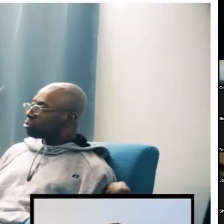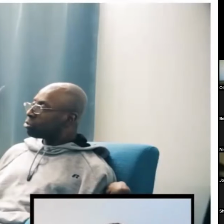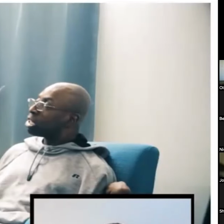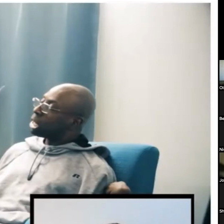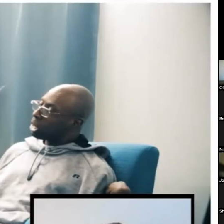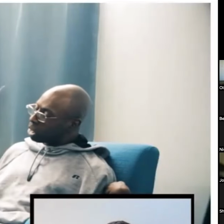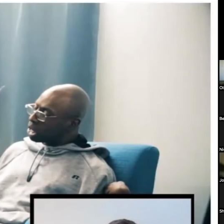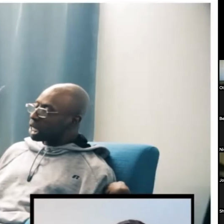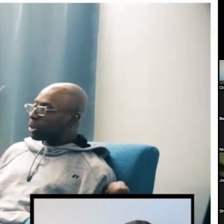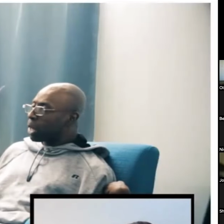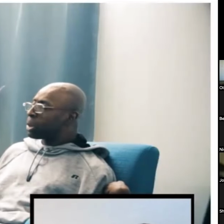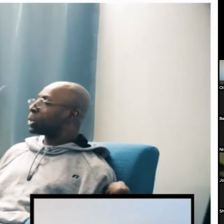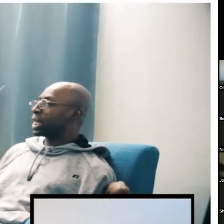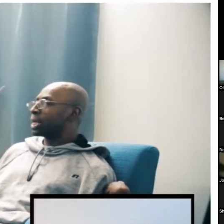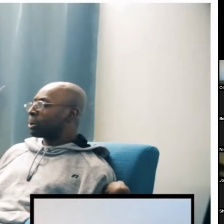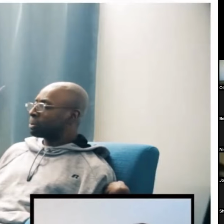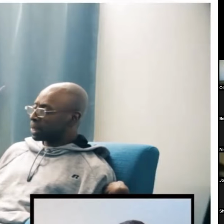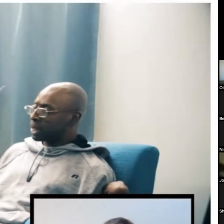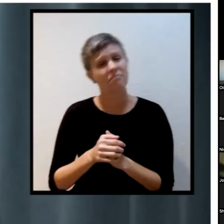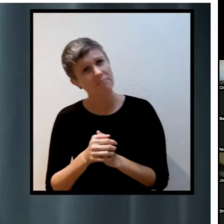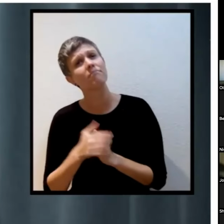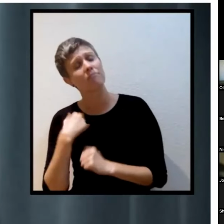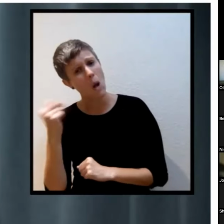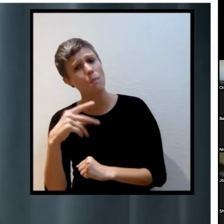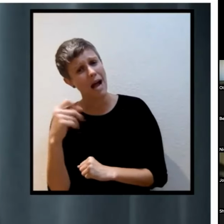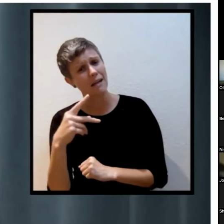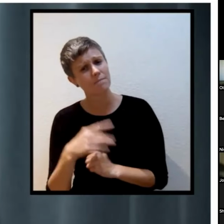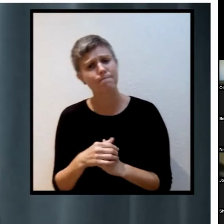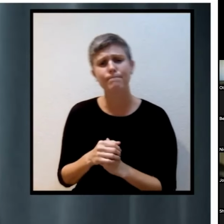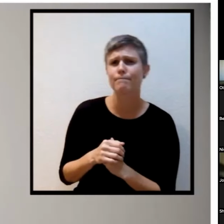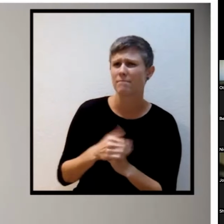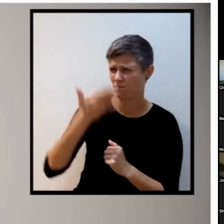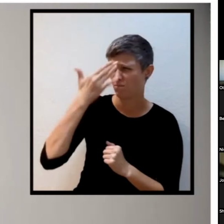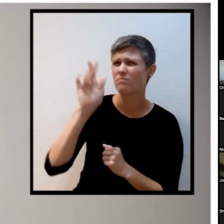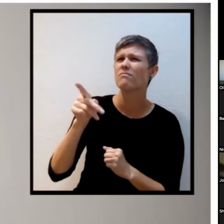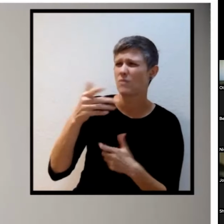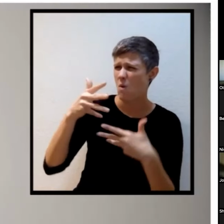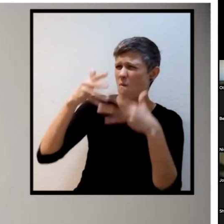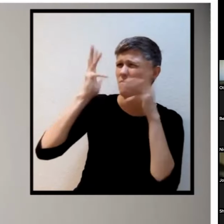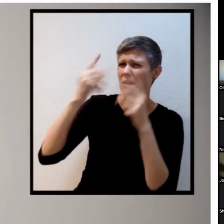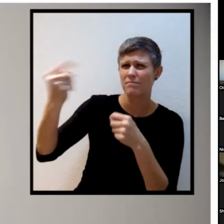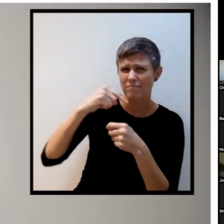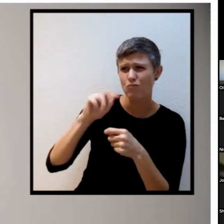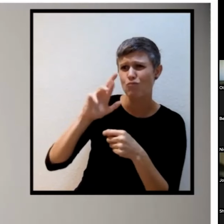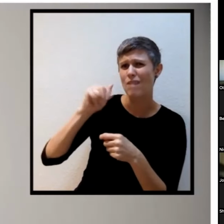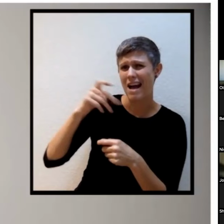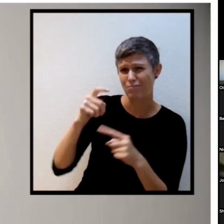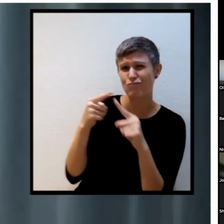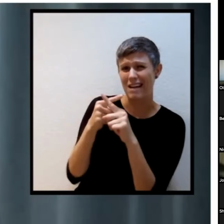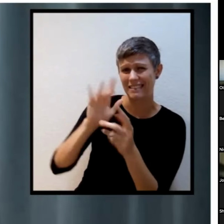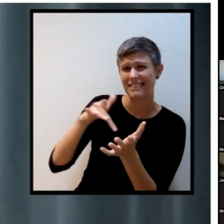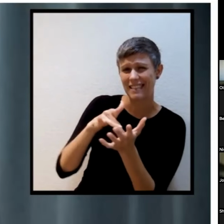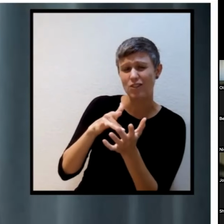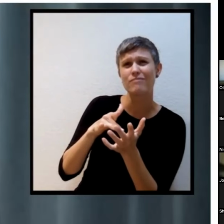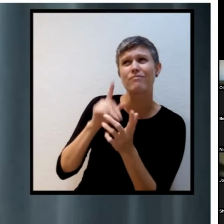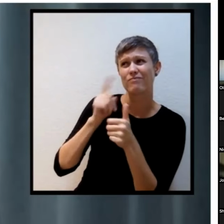How you doing, Keith? I'm okay. I know it can be overwhelming to come to a rape crisis center for the first time.